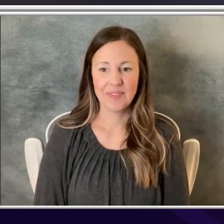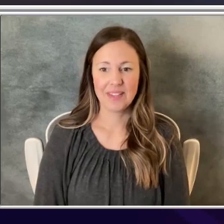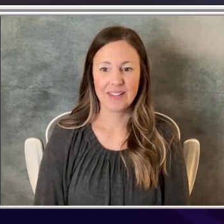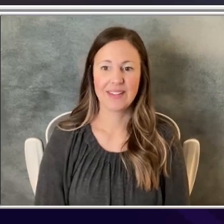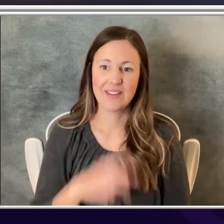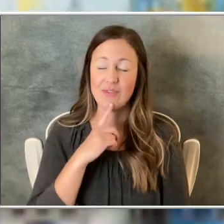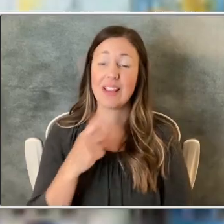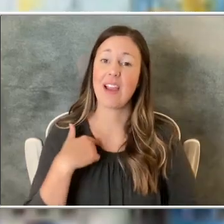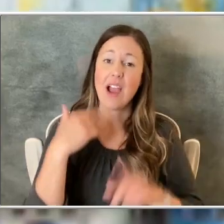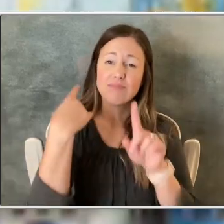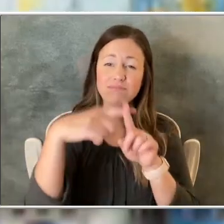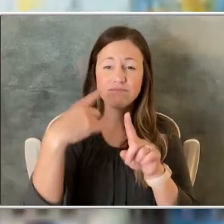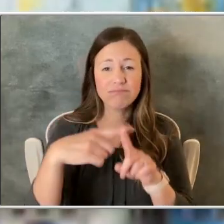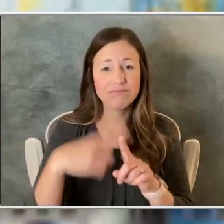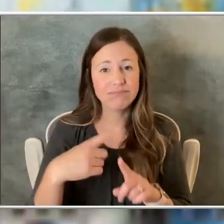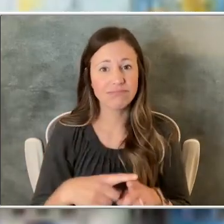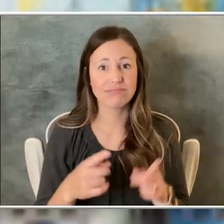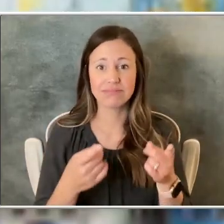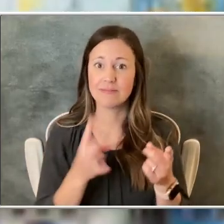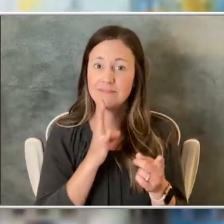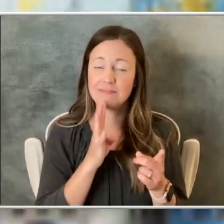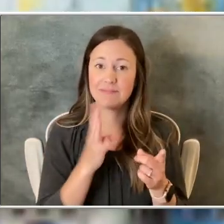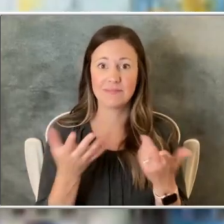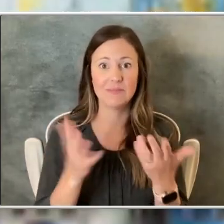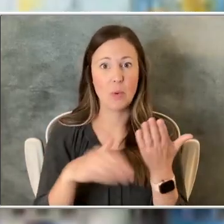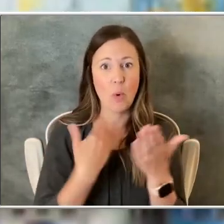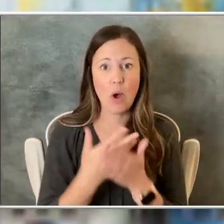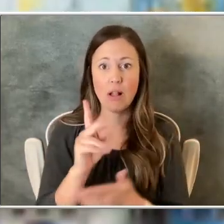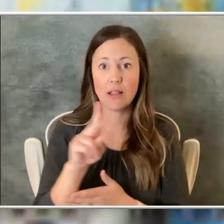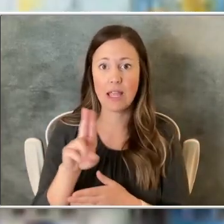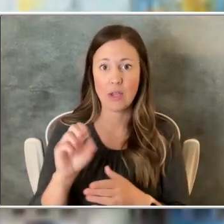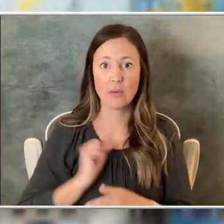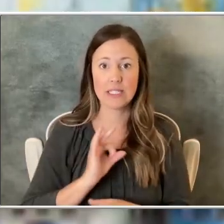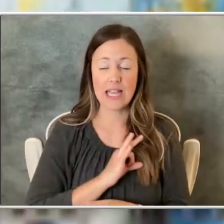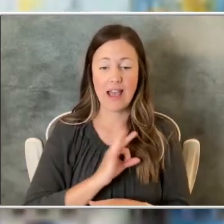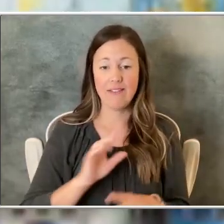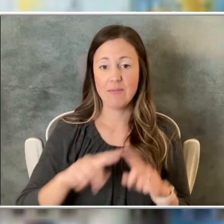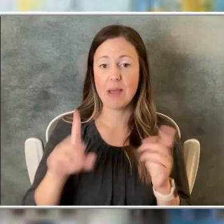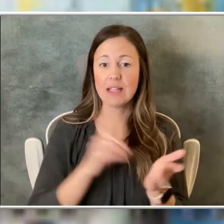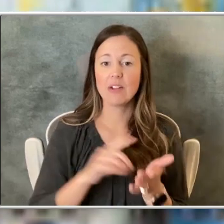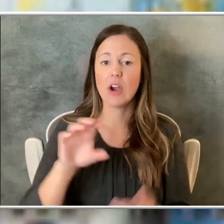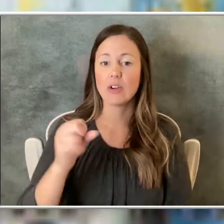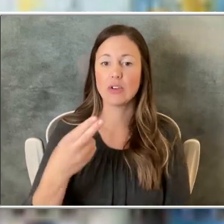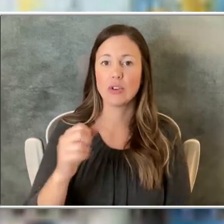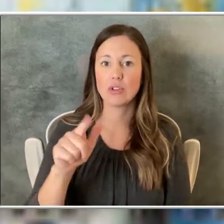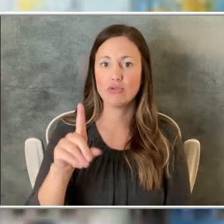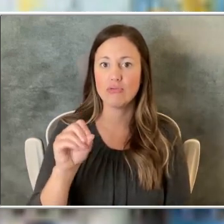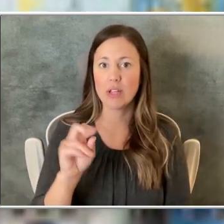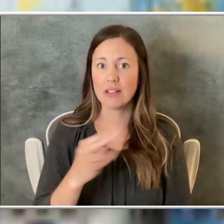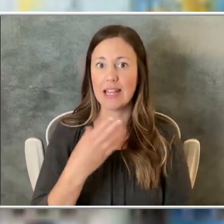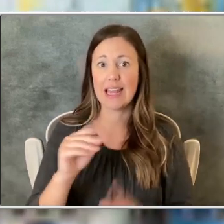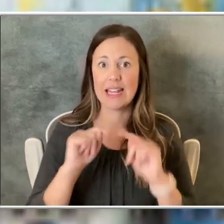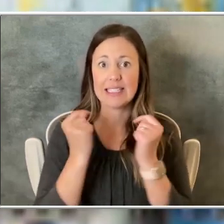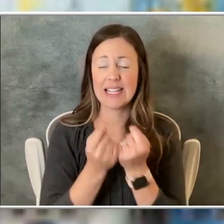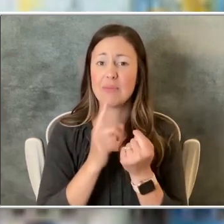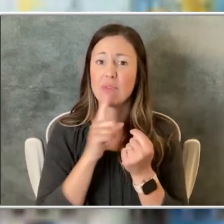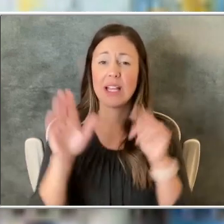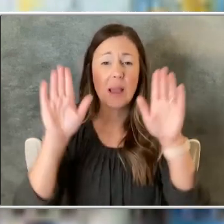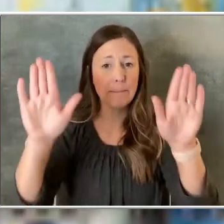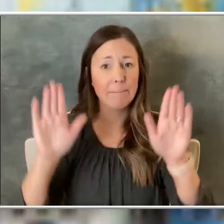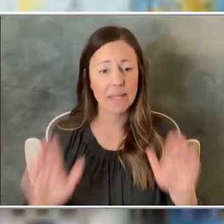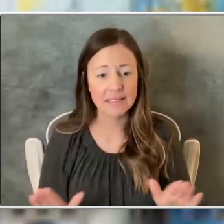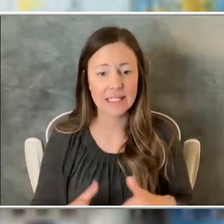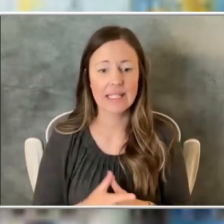very highly of all of the KU staff, but Dr. Sheldon and his team, they were so amazing,